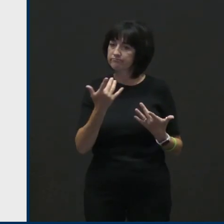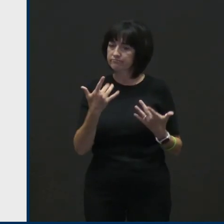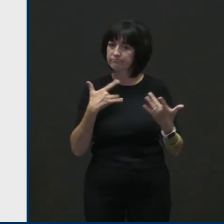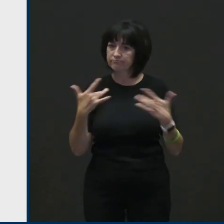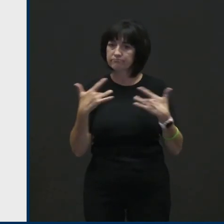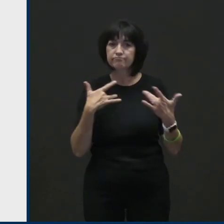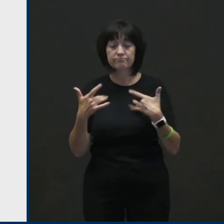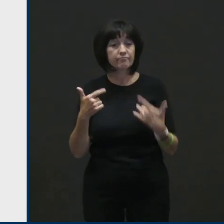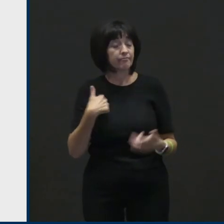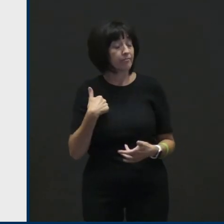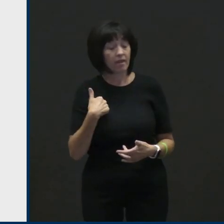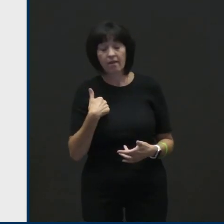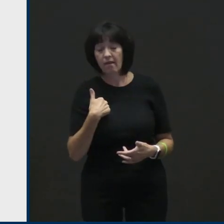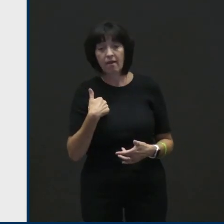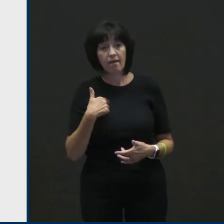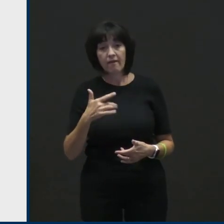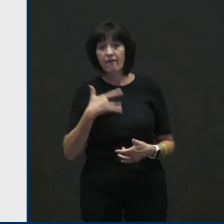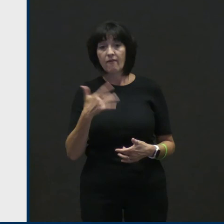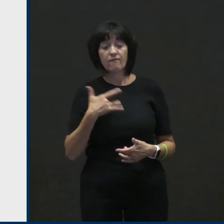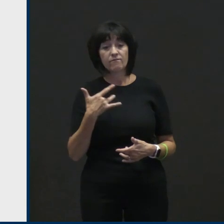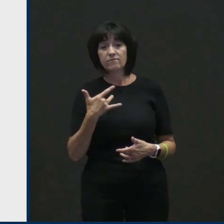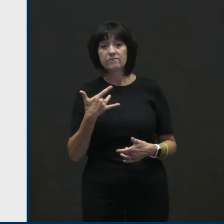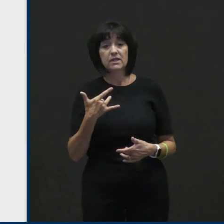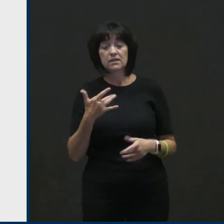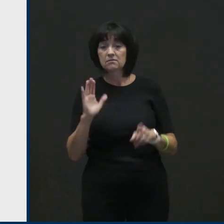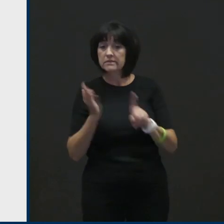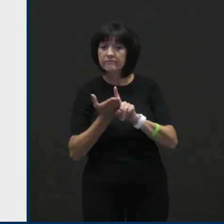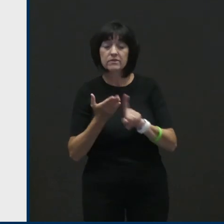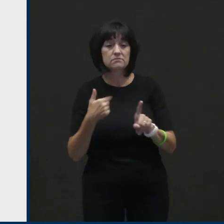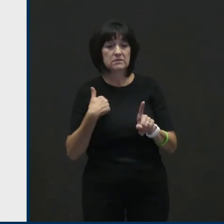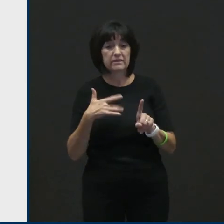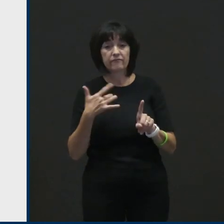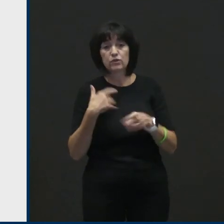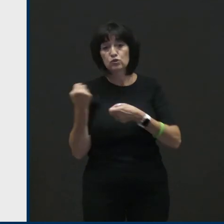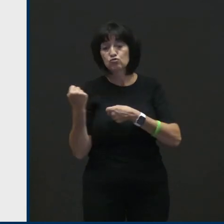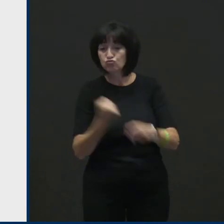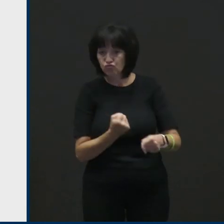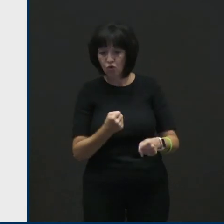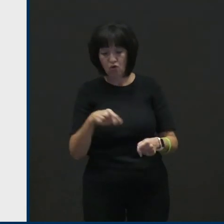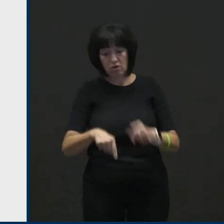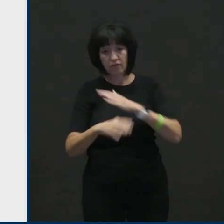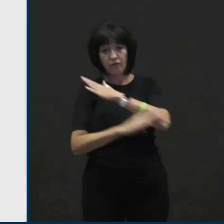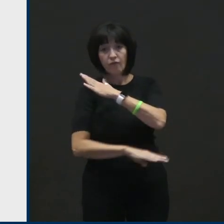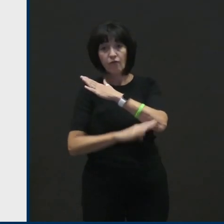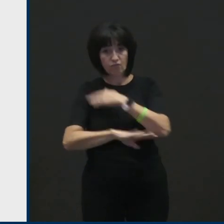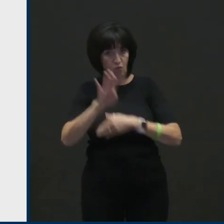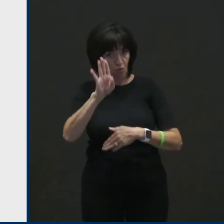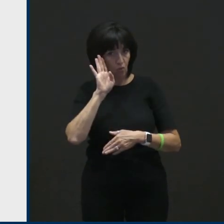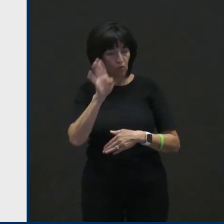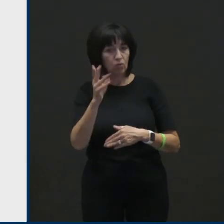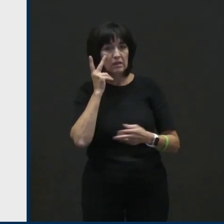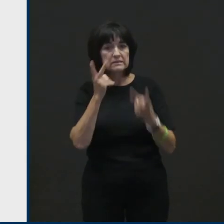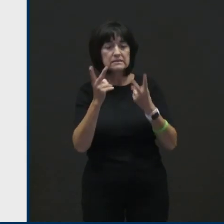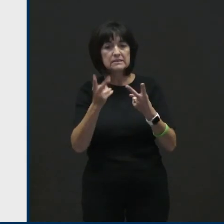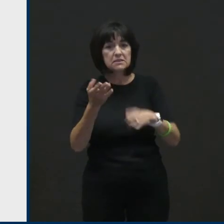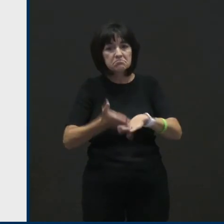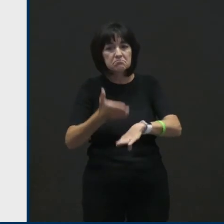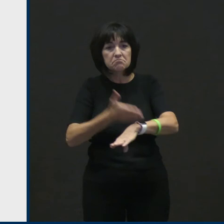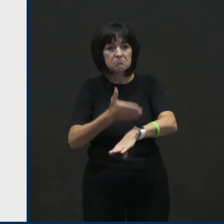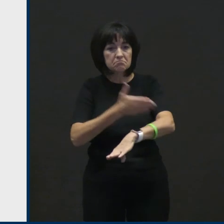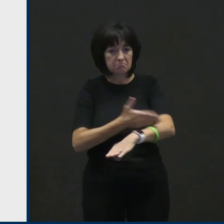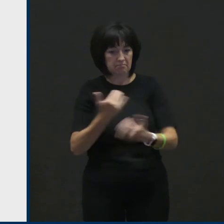going to get better as we move into the fall. We're closing out August next